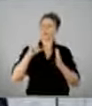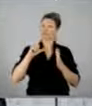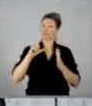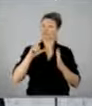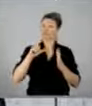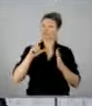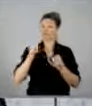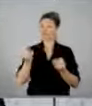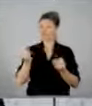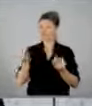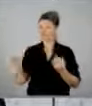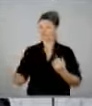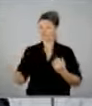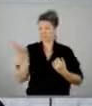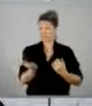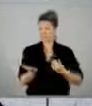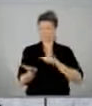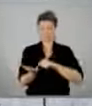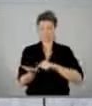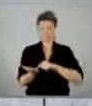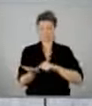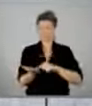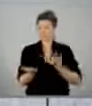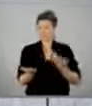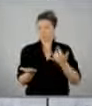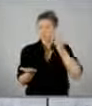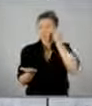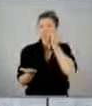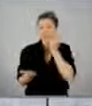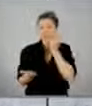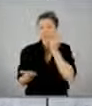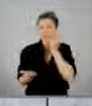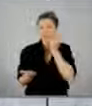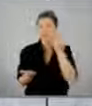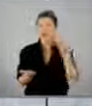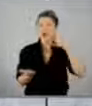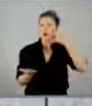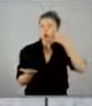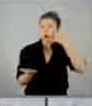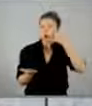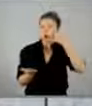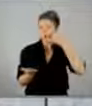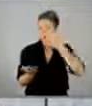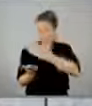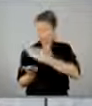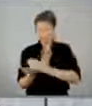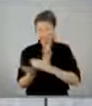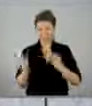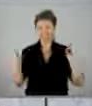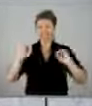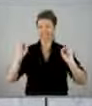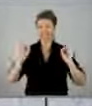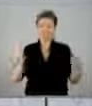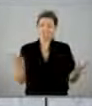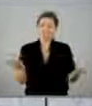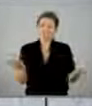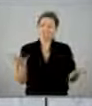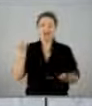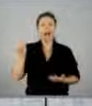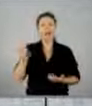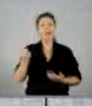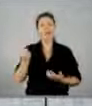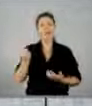nothing, including phone records or anything else that suggests that indeed was the case. So there was an issue of a